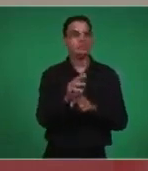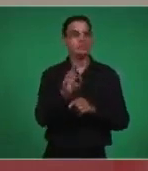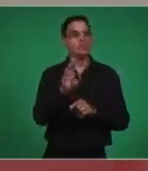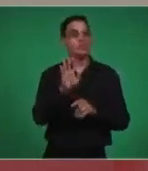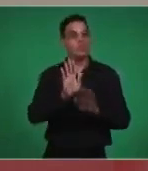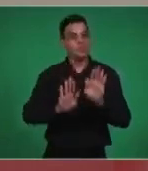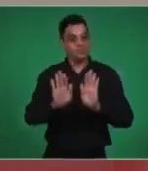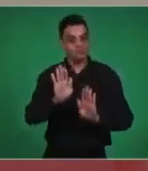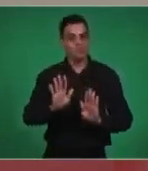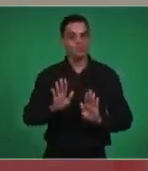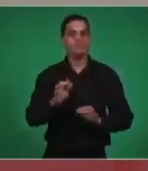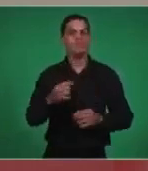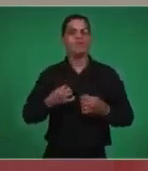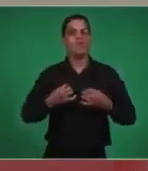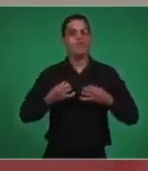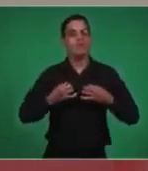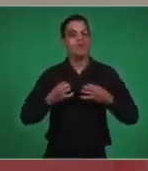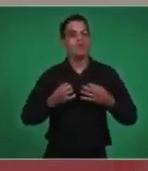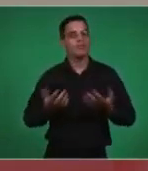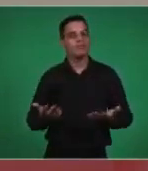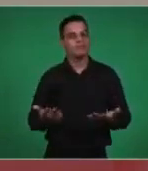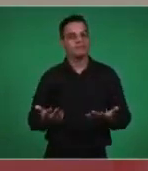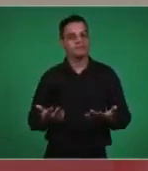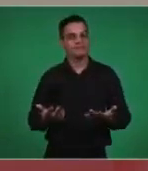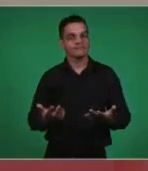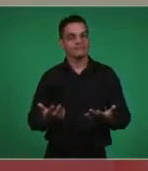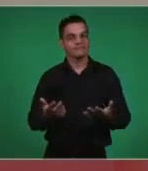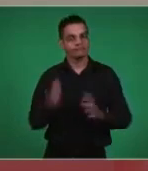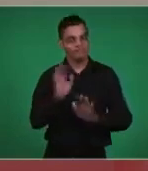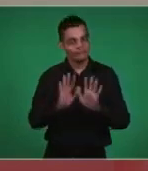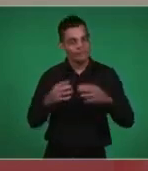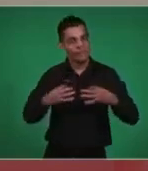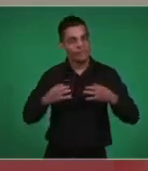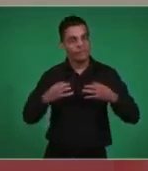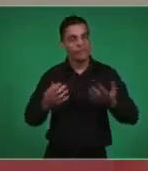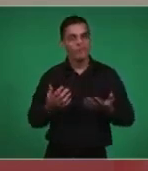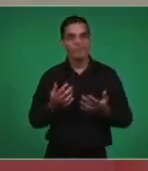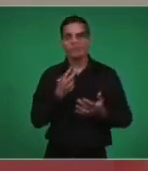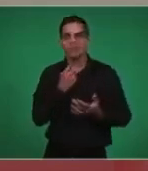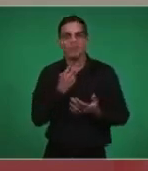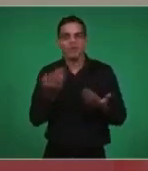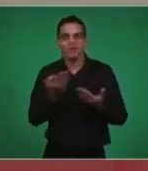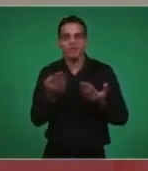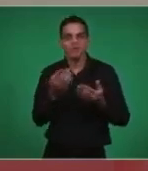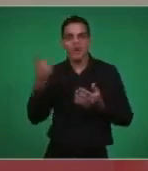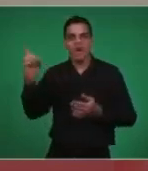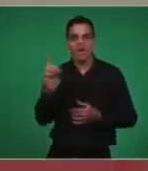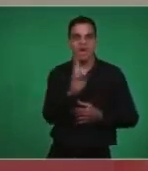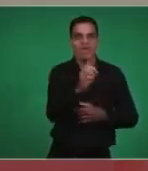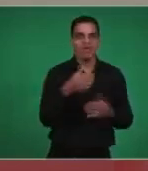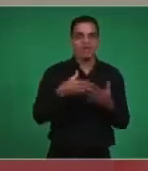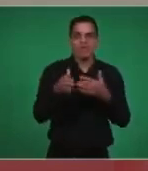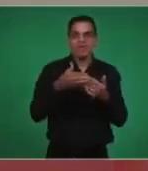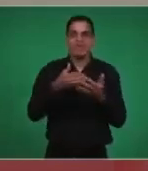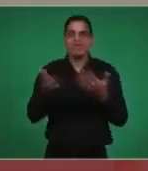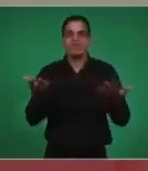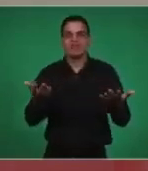have their stand and being careful with the way they dress up. We cannot have the means of put people with